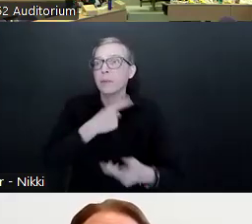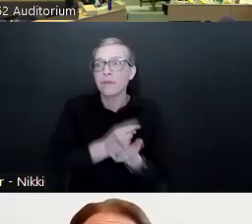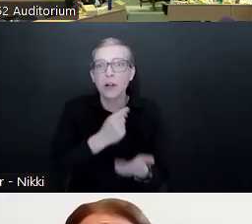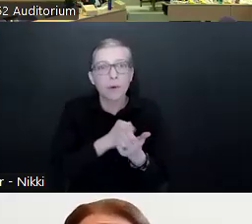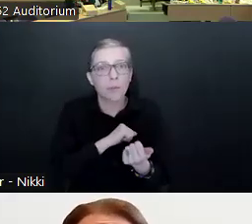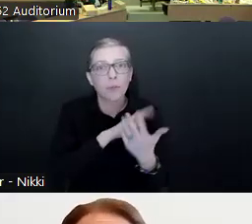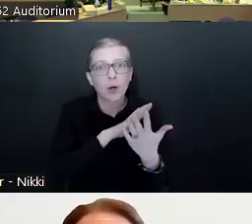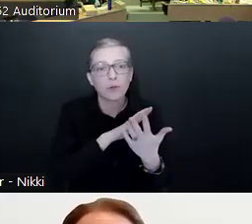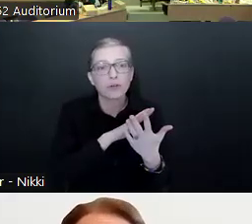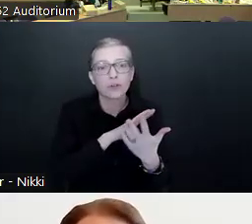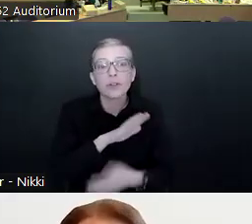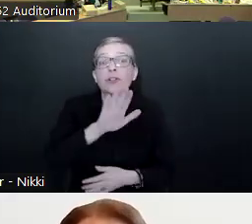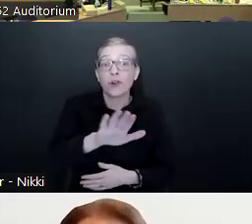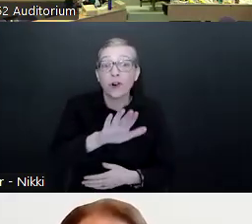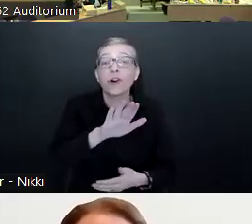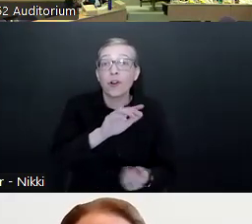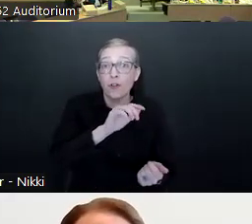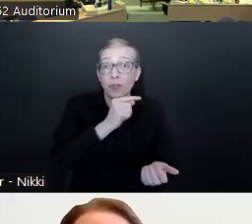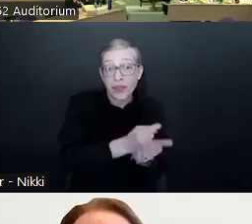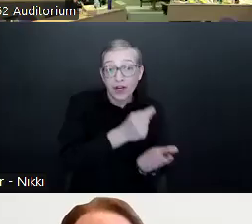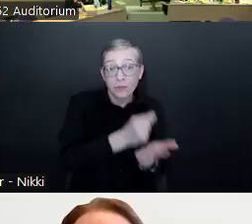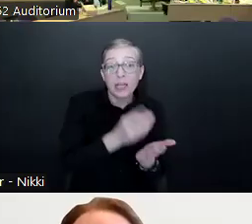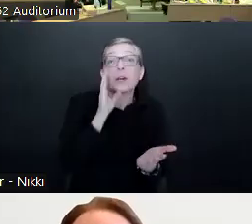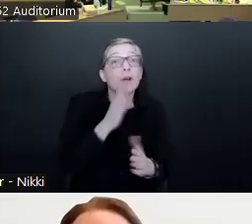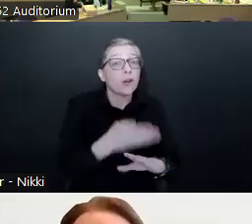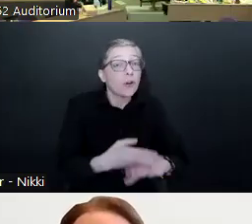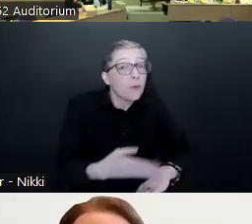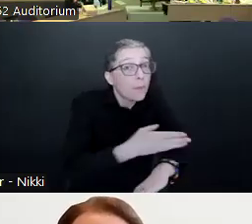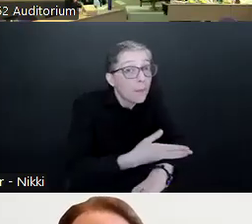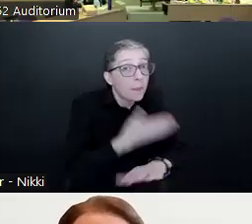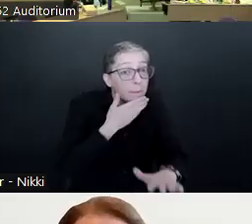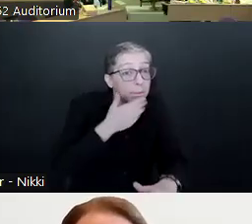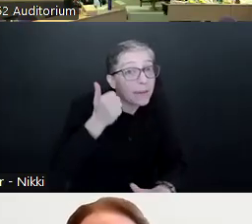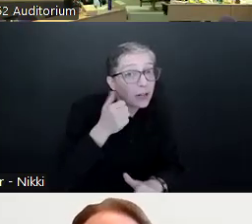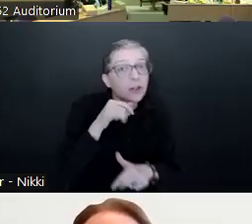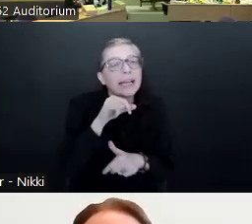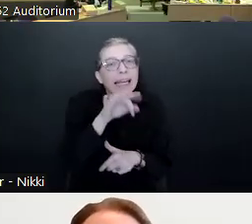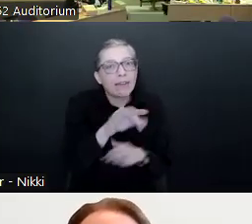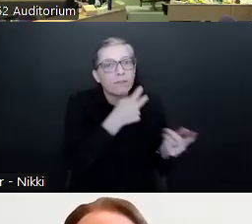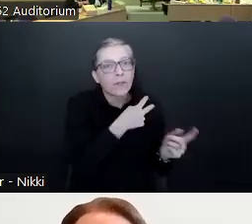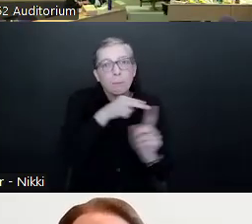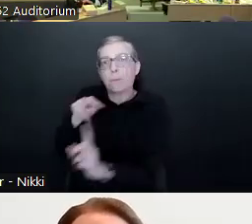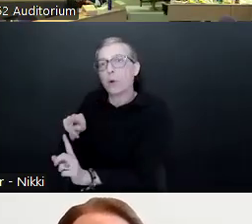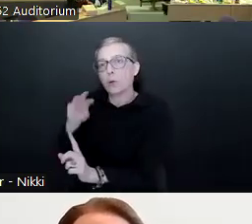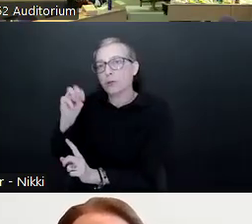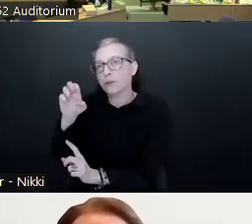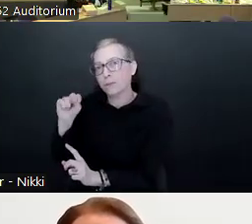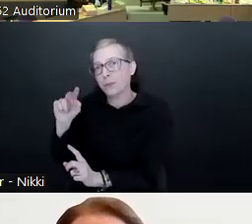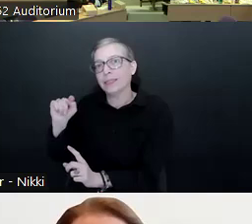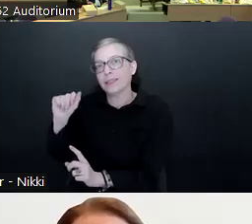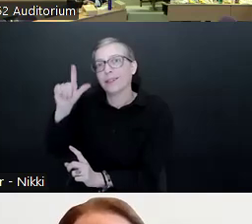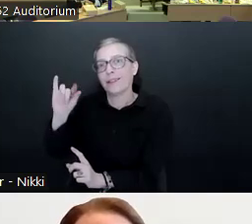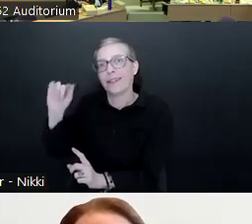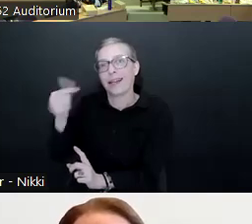be better if you are conducting that therapy in a mentalizing stance. And so this was the main message of